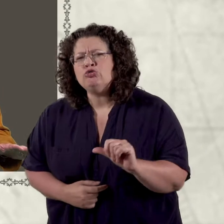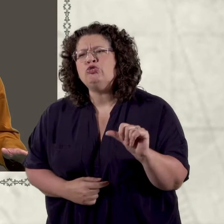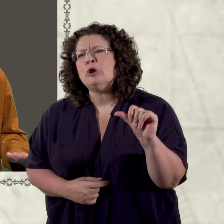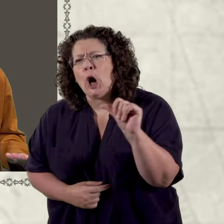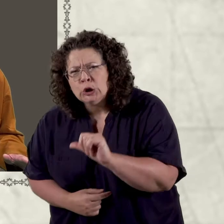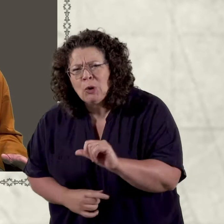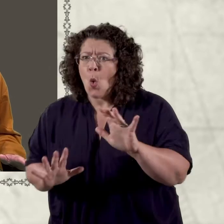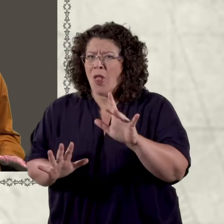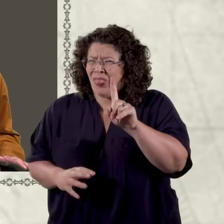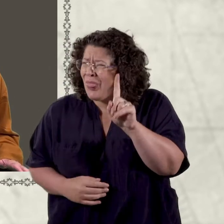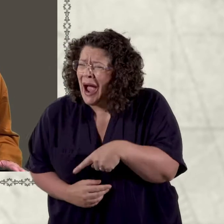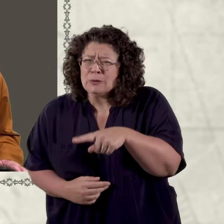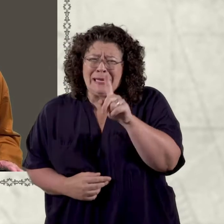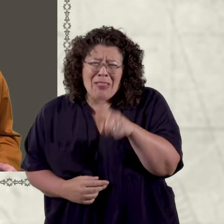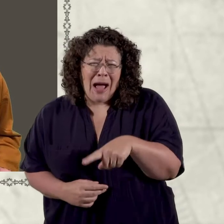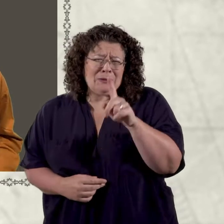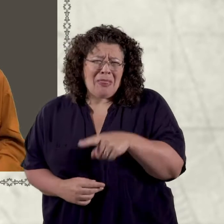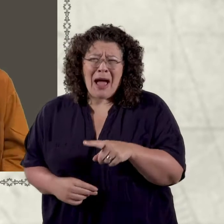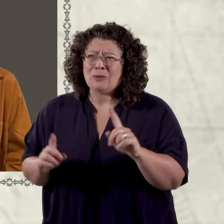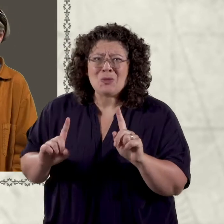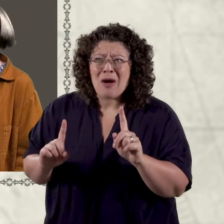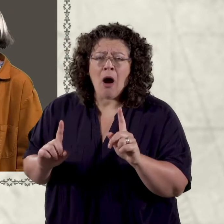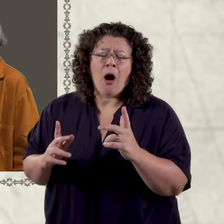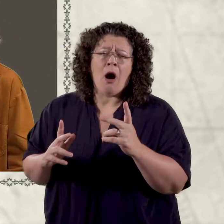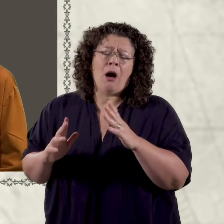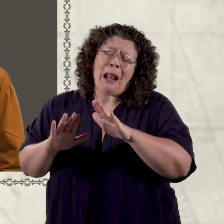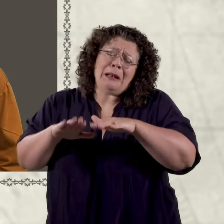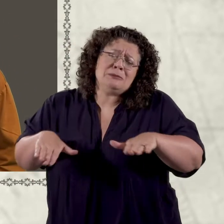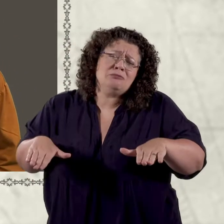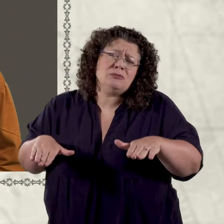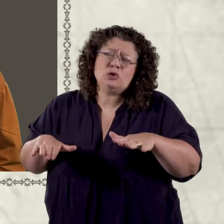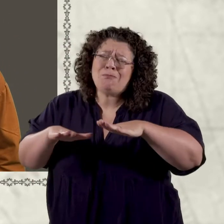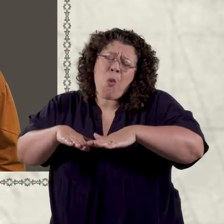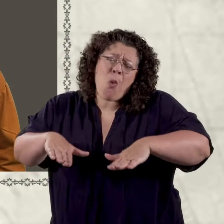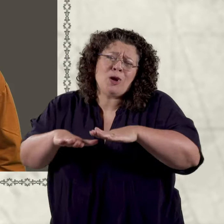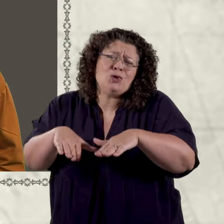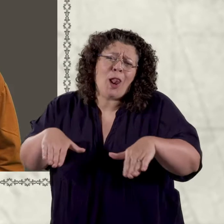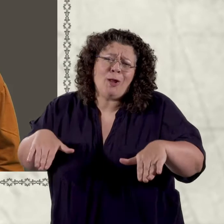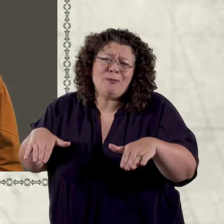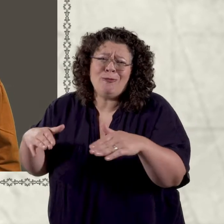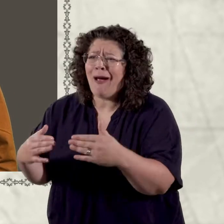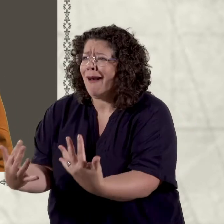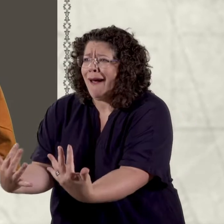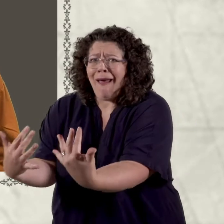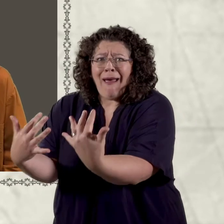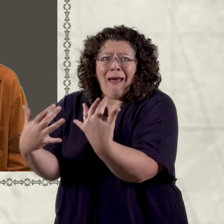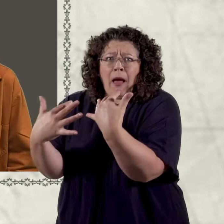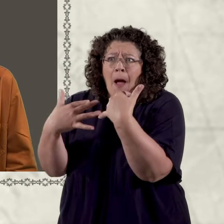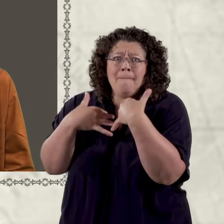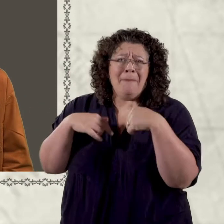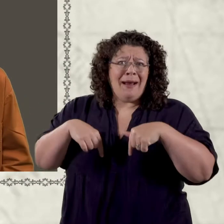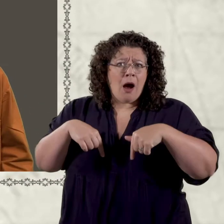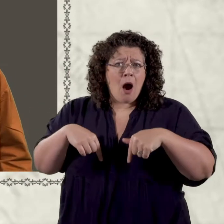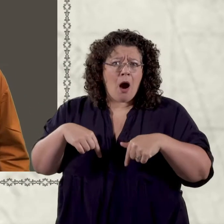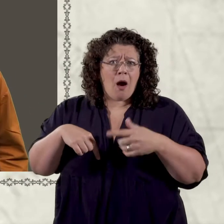of them. No, to be honest with you, there was thousands of them. Oh, little children they were, and they had come